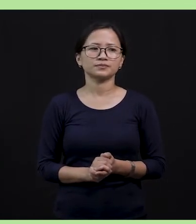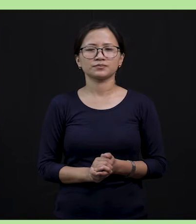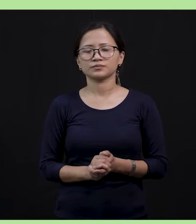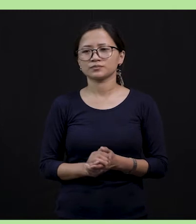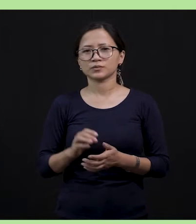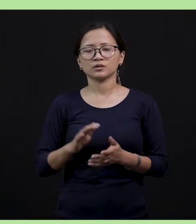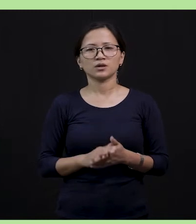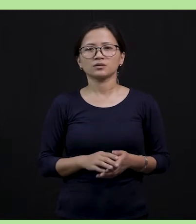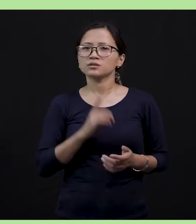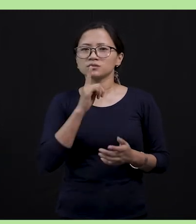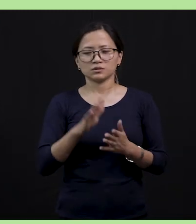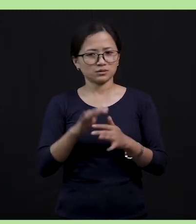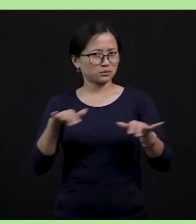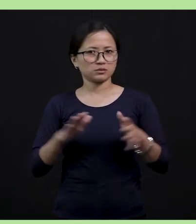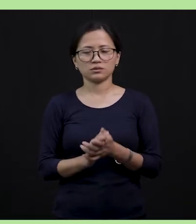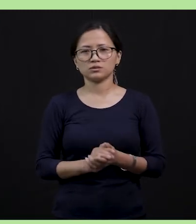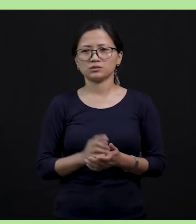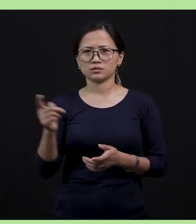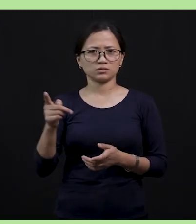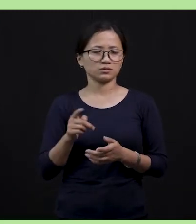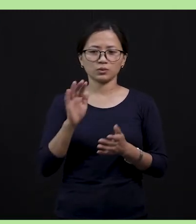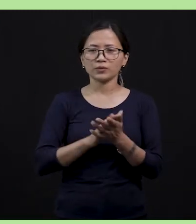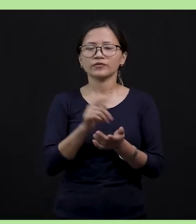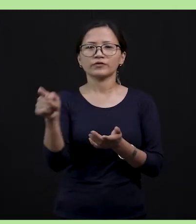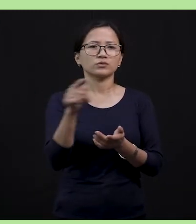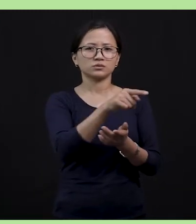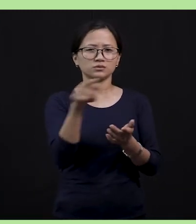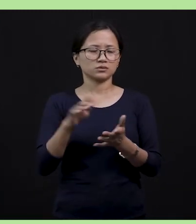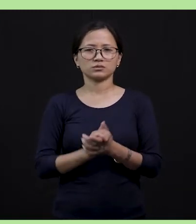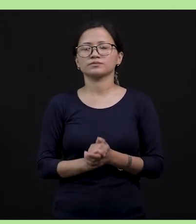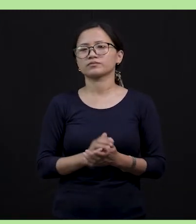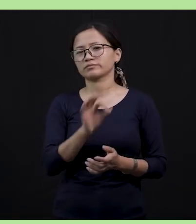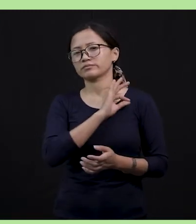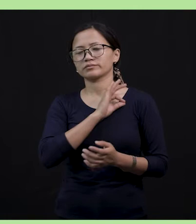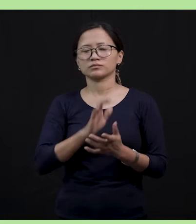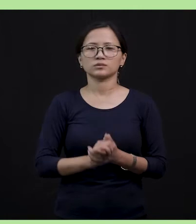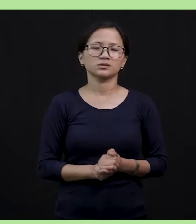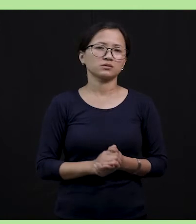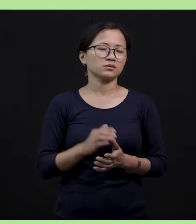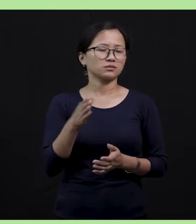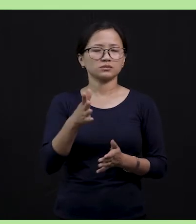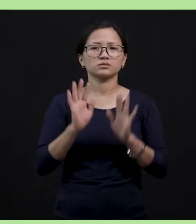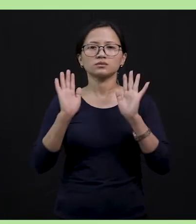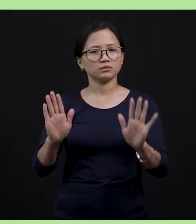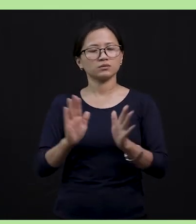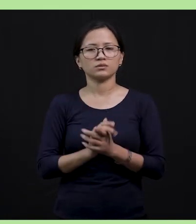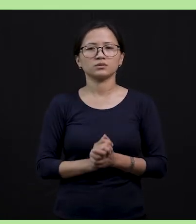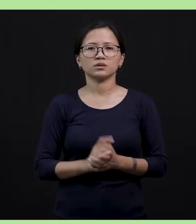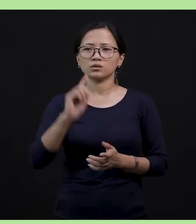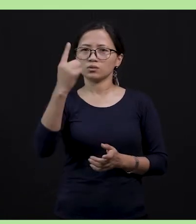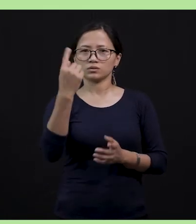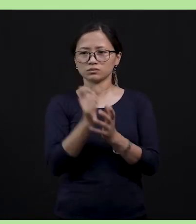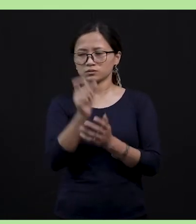is also my friend, this is also my friend. So, I want both of them to be the monitor. So, sadly, that doesn't happen in a democratic world. You are